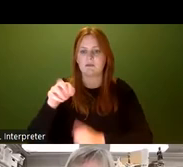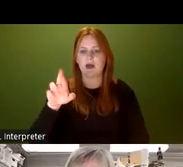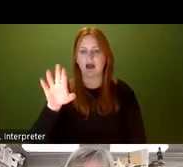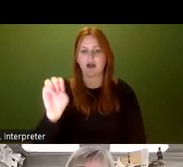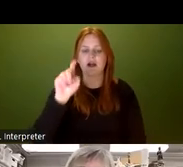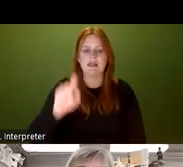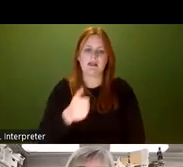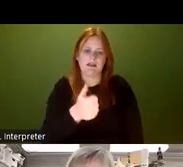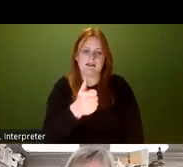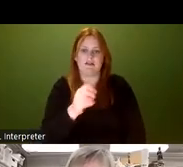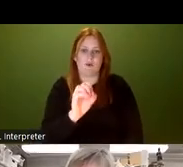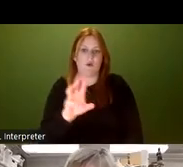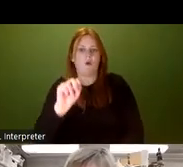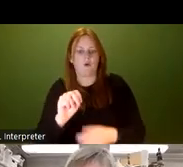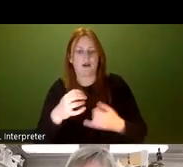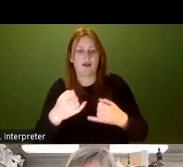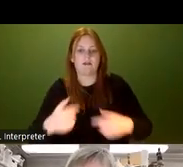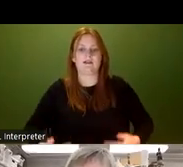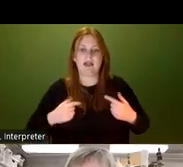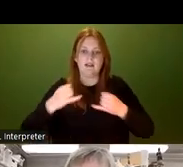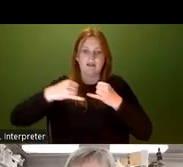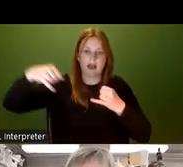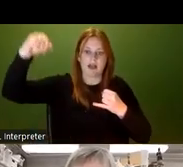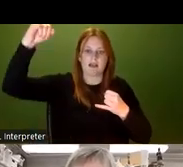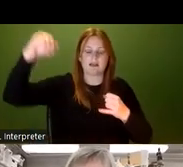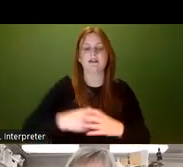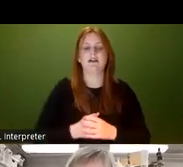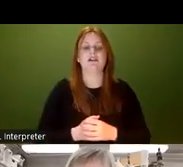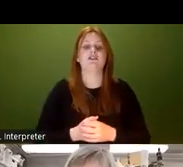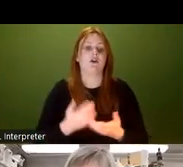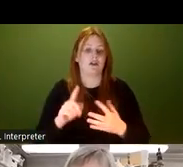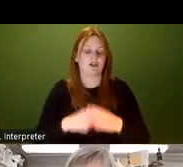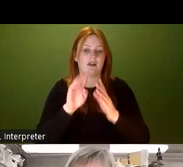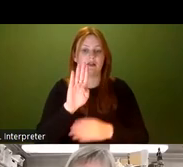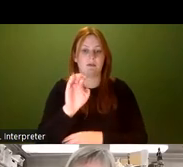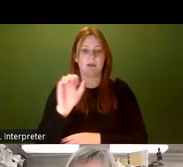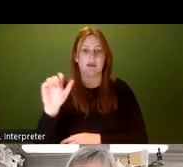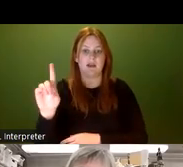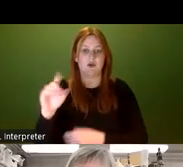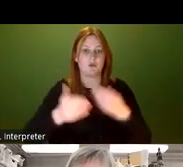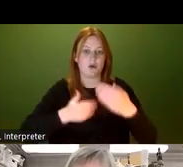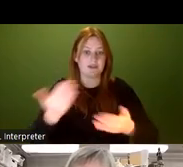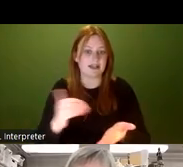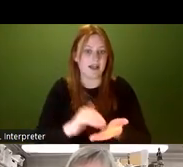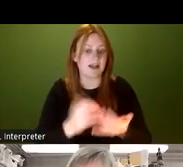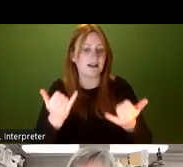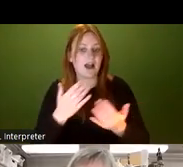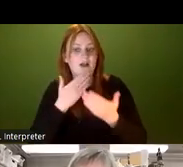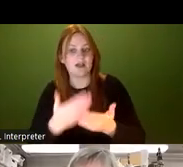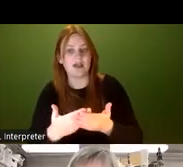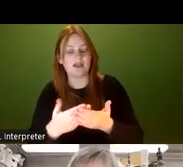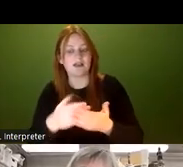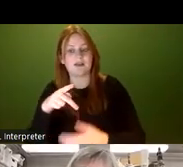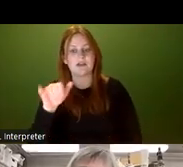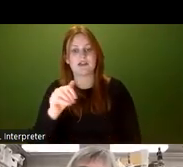So the bead making process started again, and I have to now thank both PJ